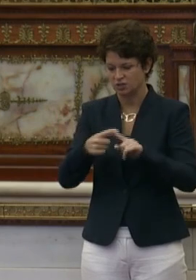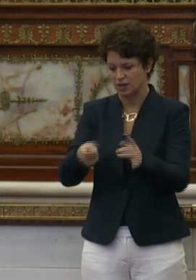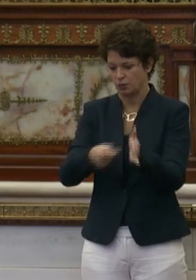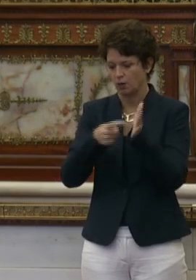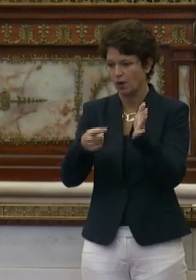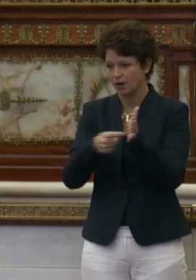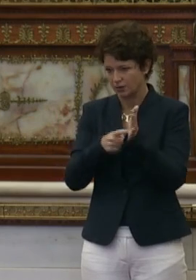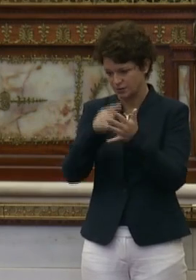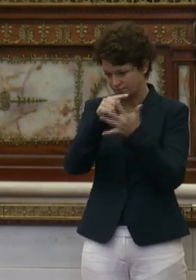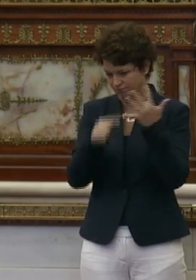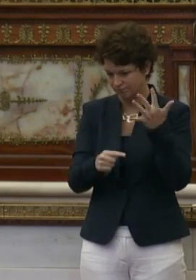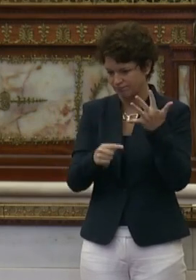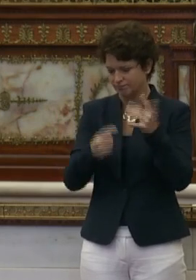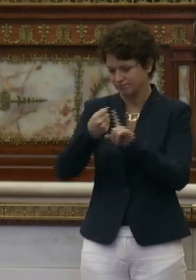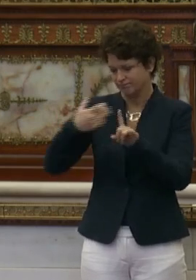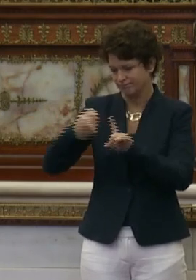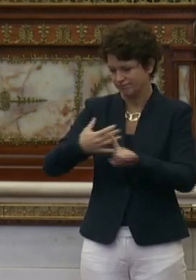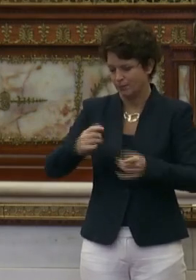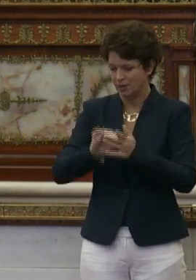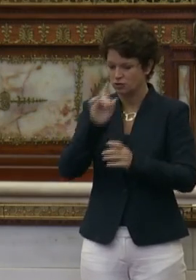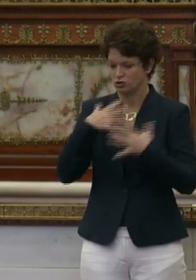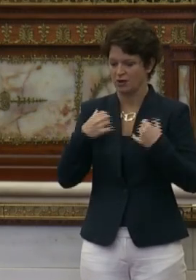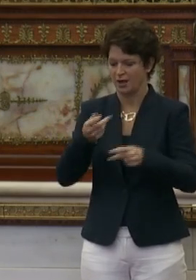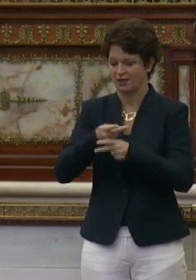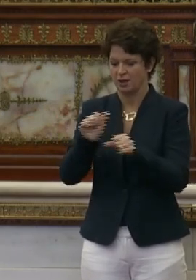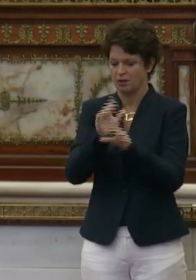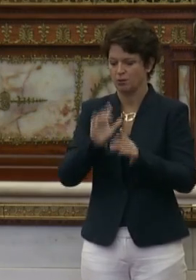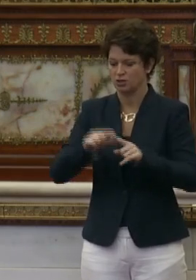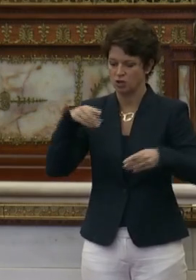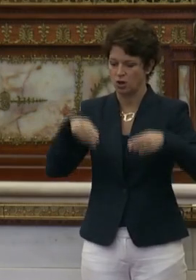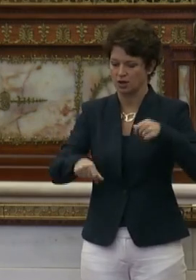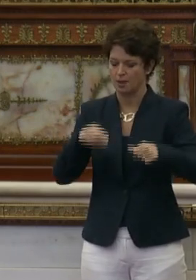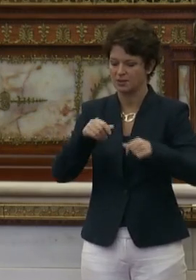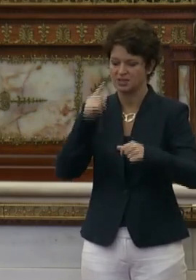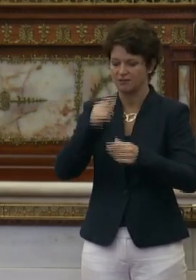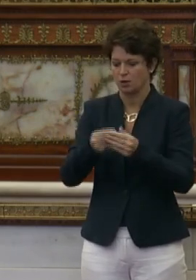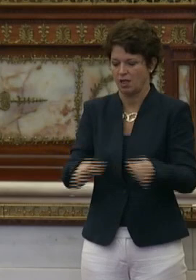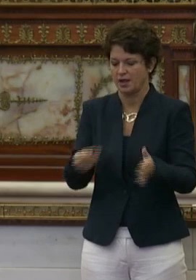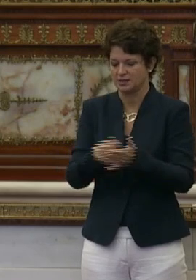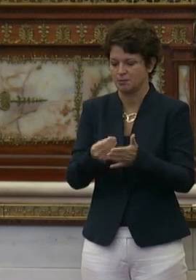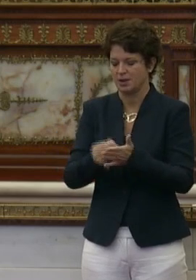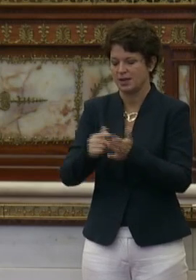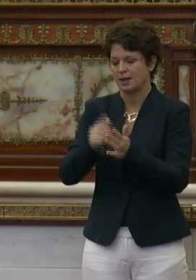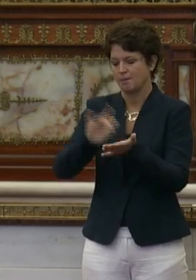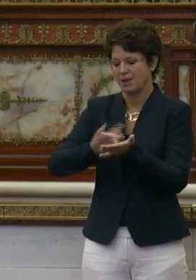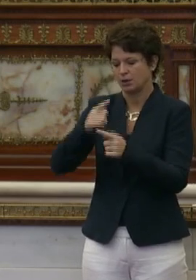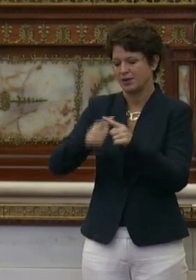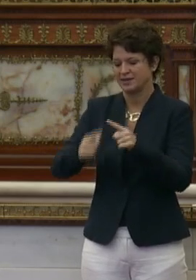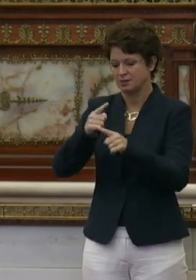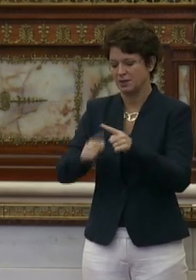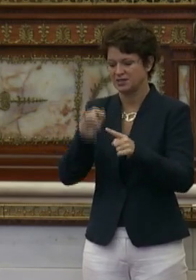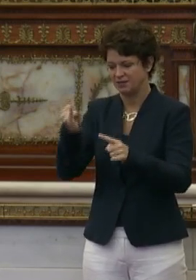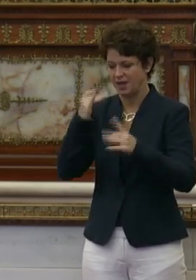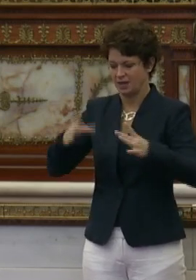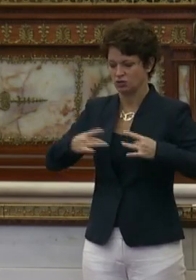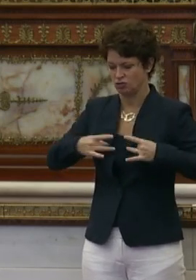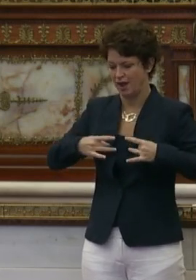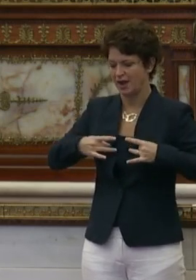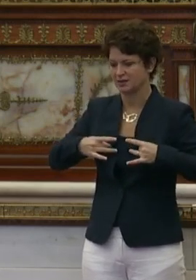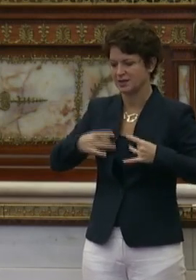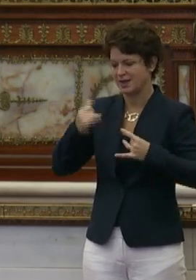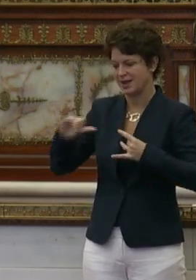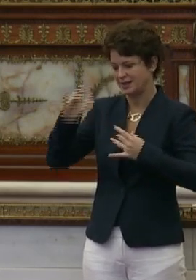requirements to ensure that certain health care employees are compensated for lost wages and medical expenses in the event they contract a